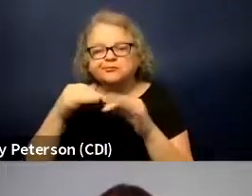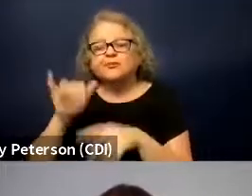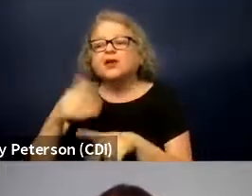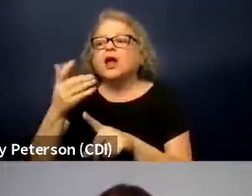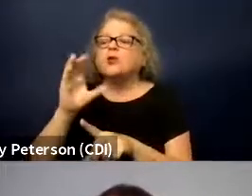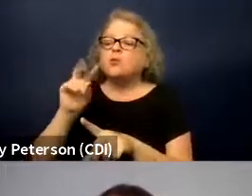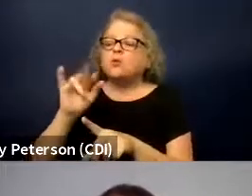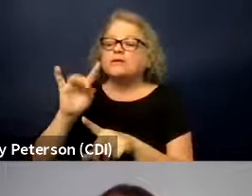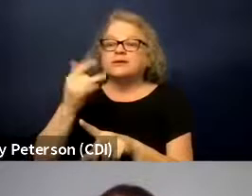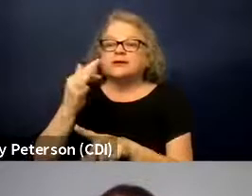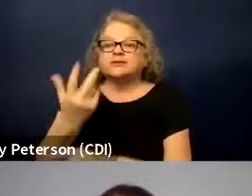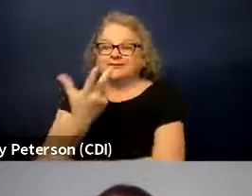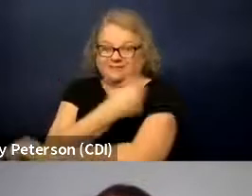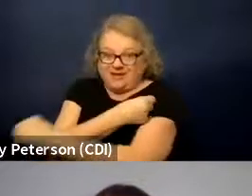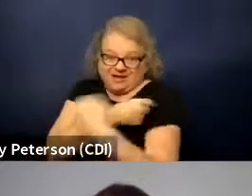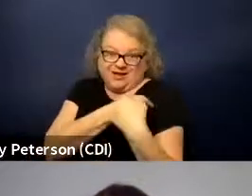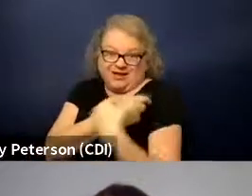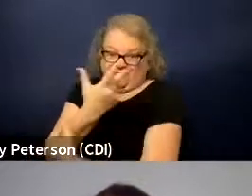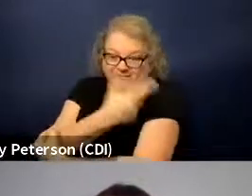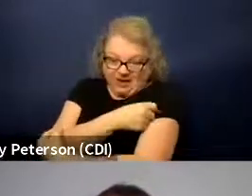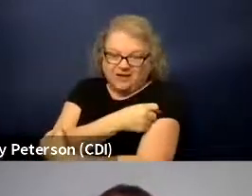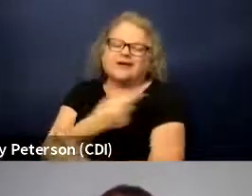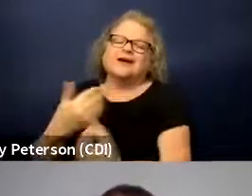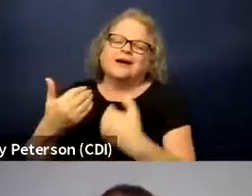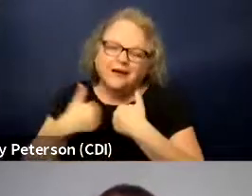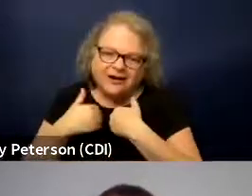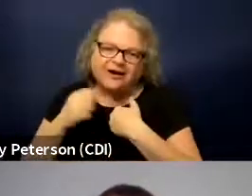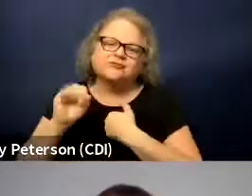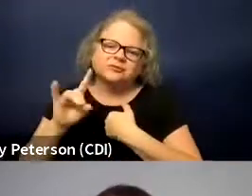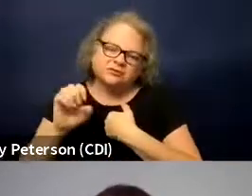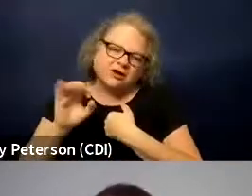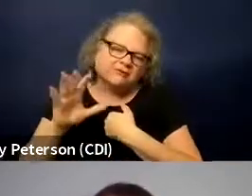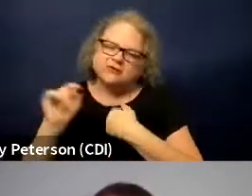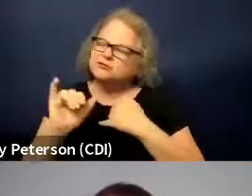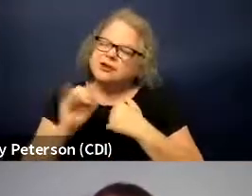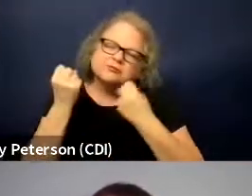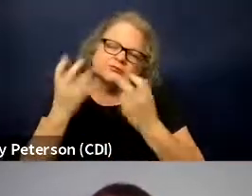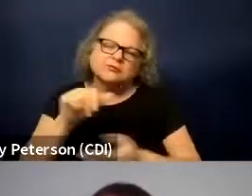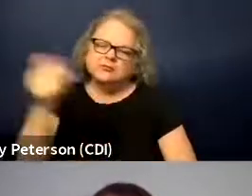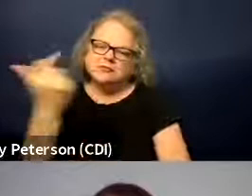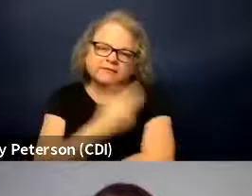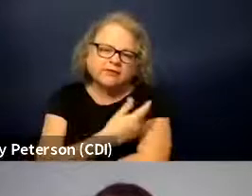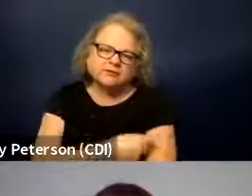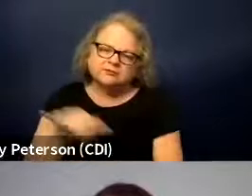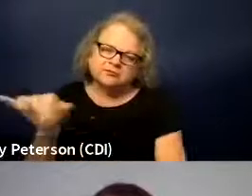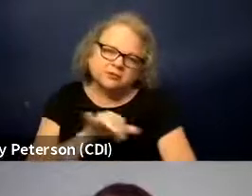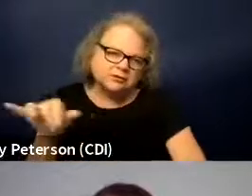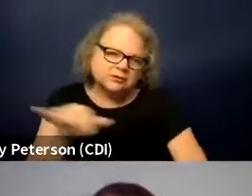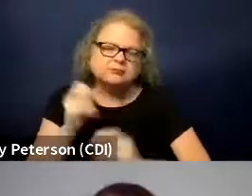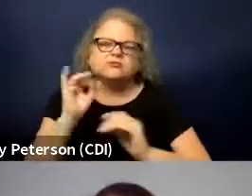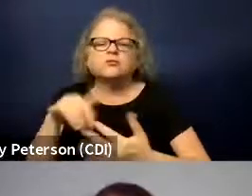been vaccinated, such as feeling tired all over, or having pain or swelling at the site of the